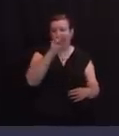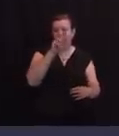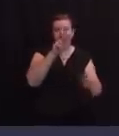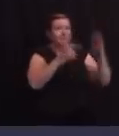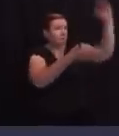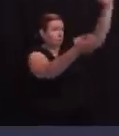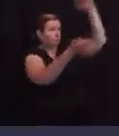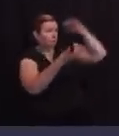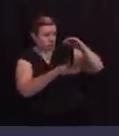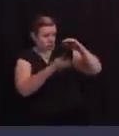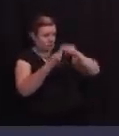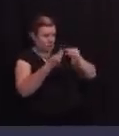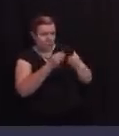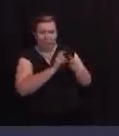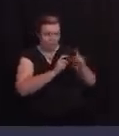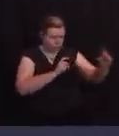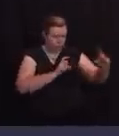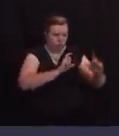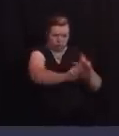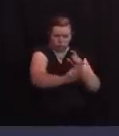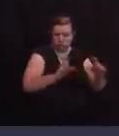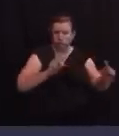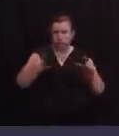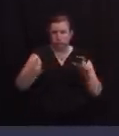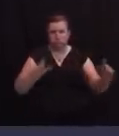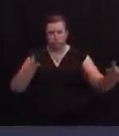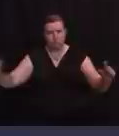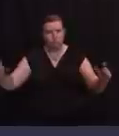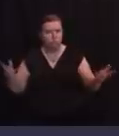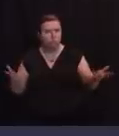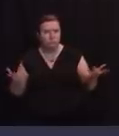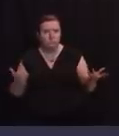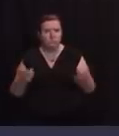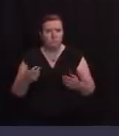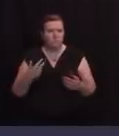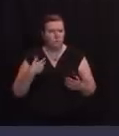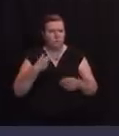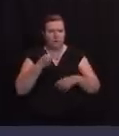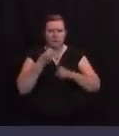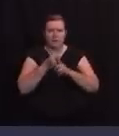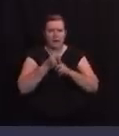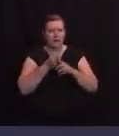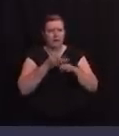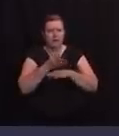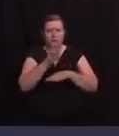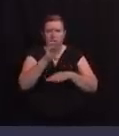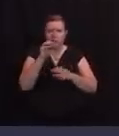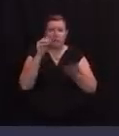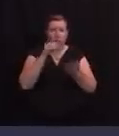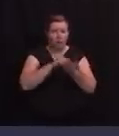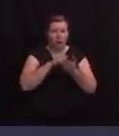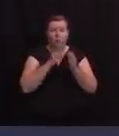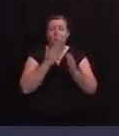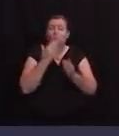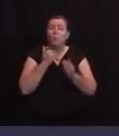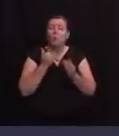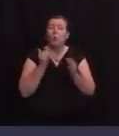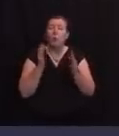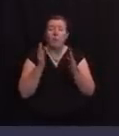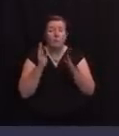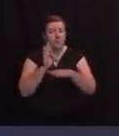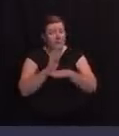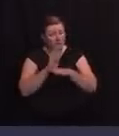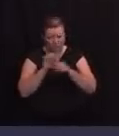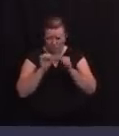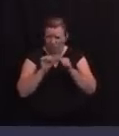need the help, and we've now impacted, I think, over 60-something thousand small businesses, and we are going to stay at it, and I